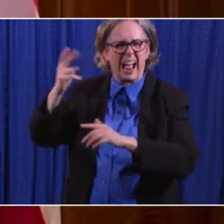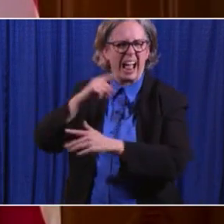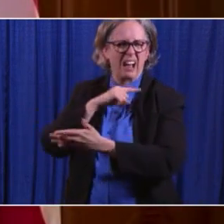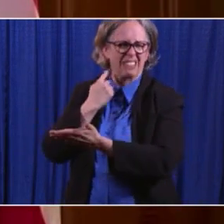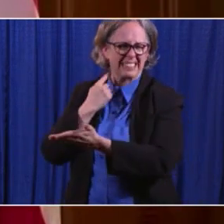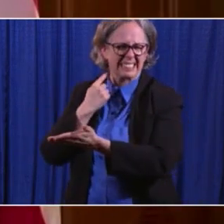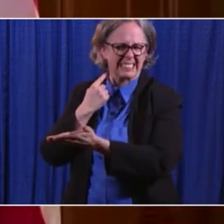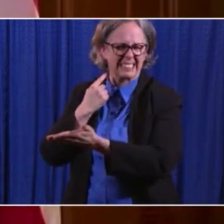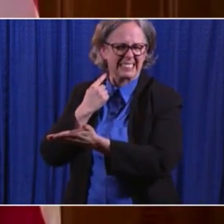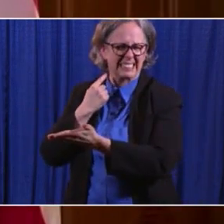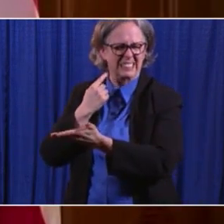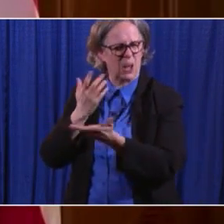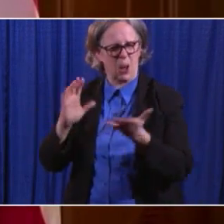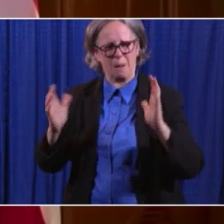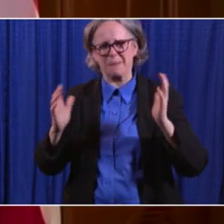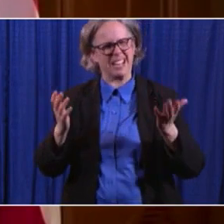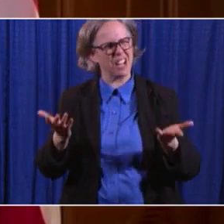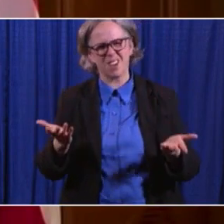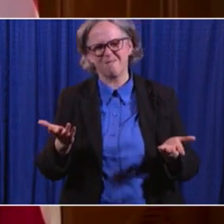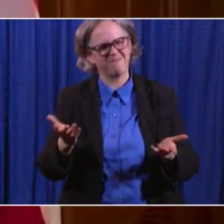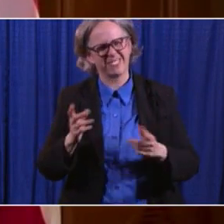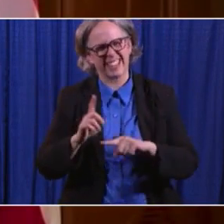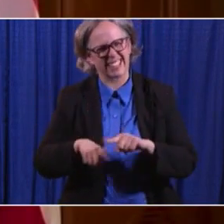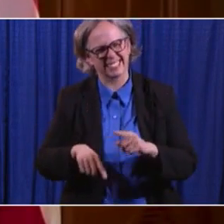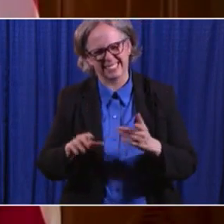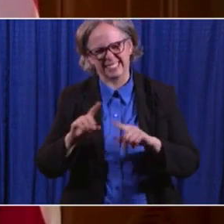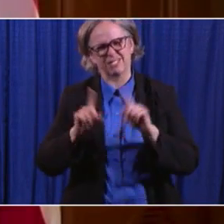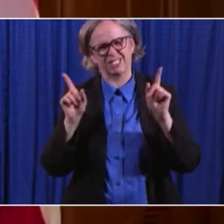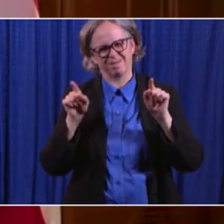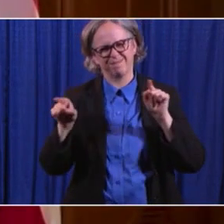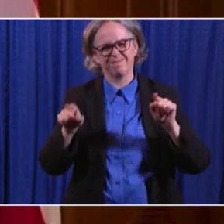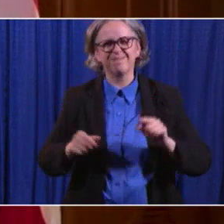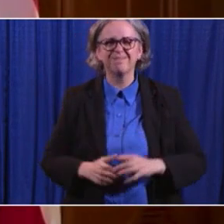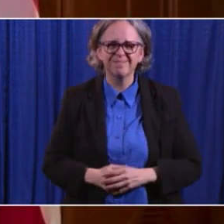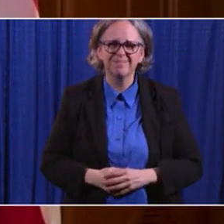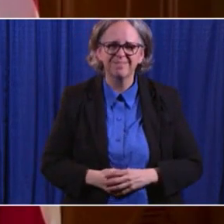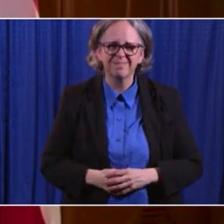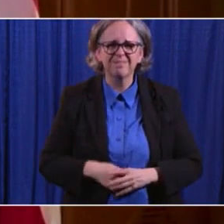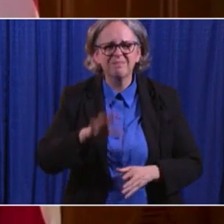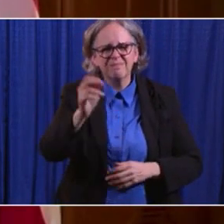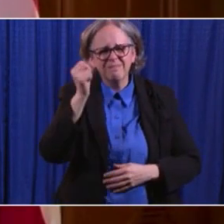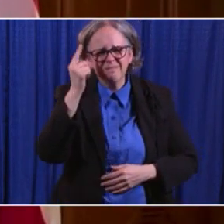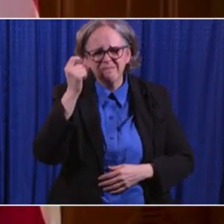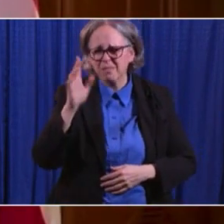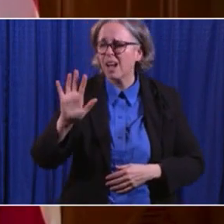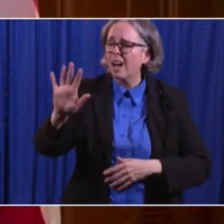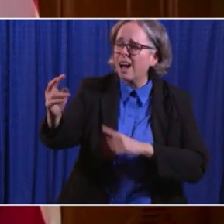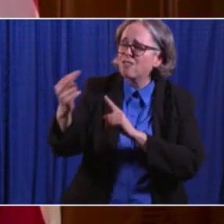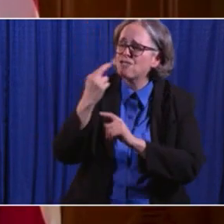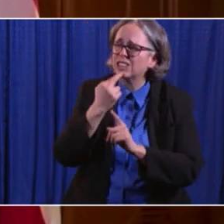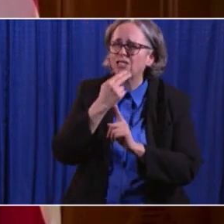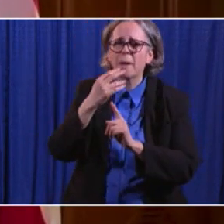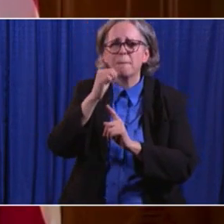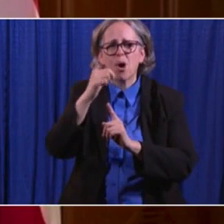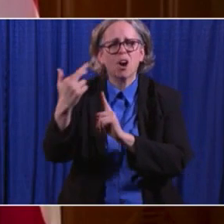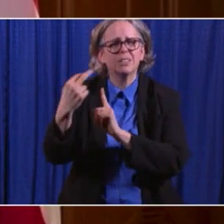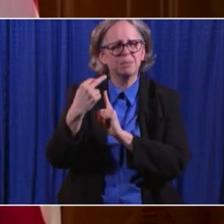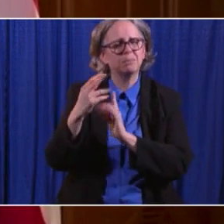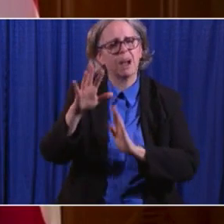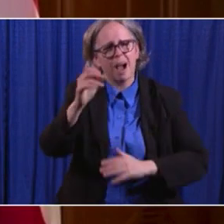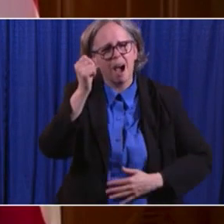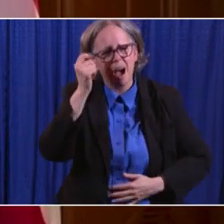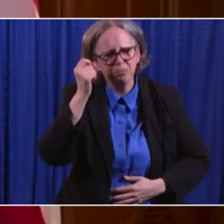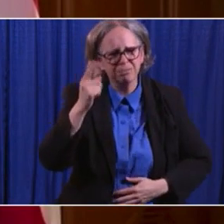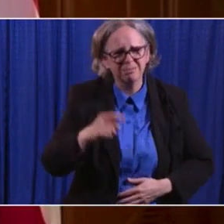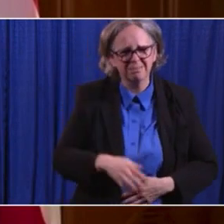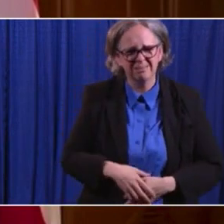fundamentally different. And sadly, we continue every single week, while the vast majority